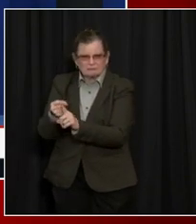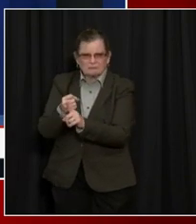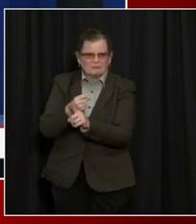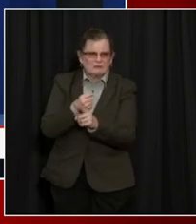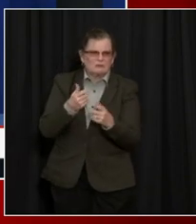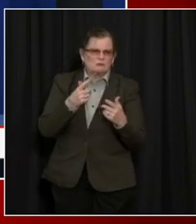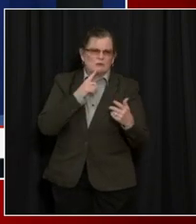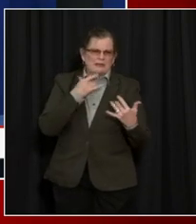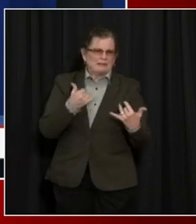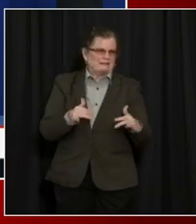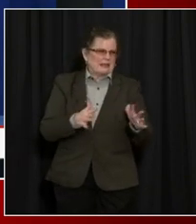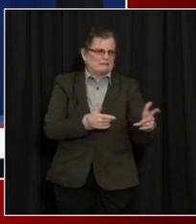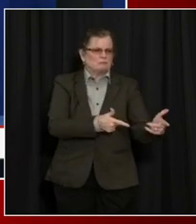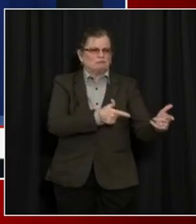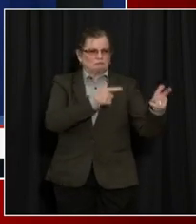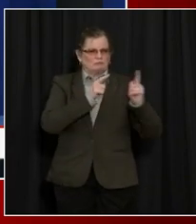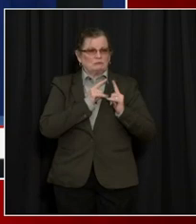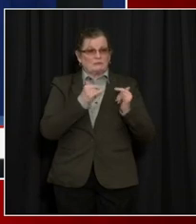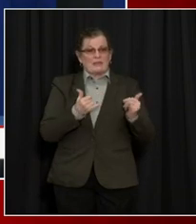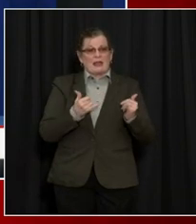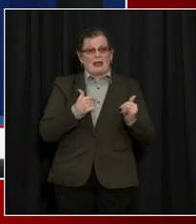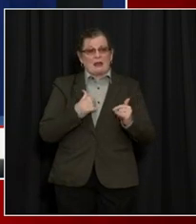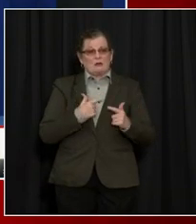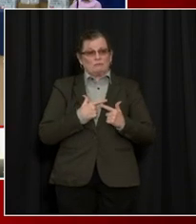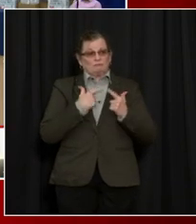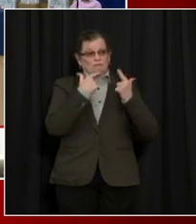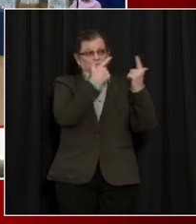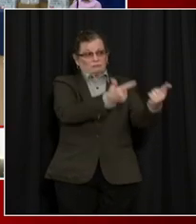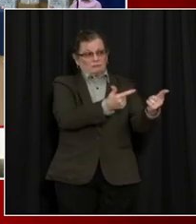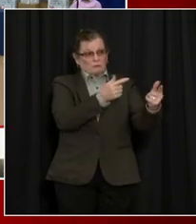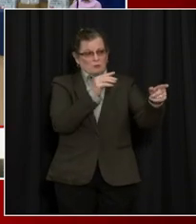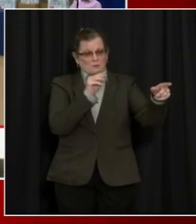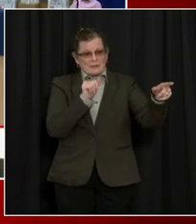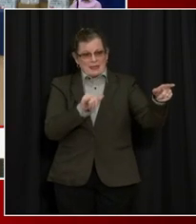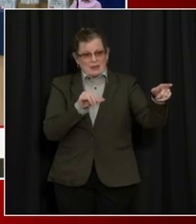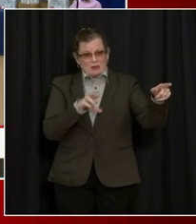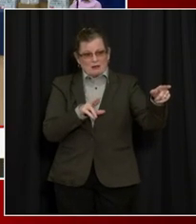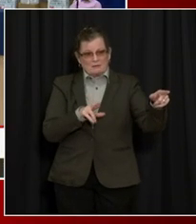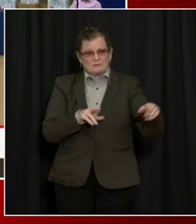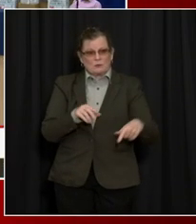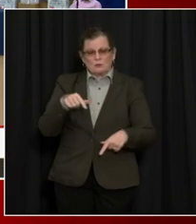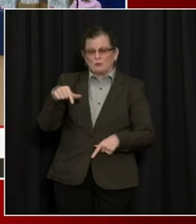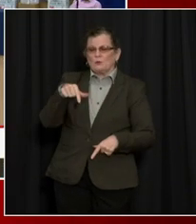to the mayor for any questions that you all may have. Thank you, Chief.